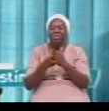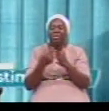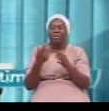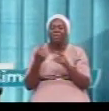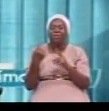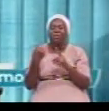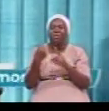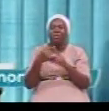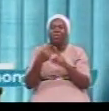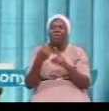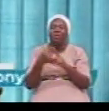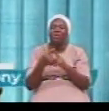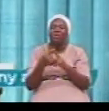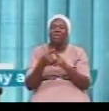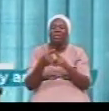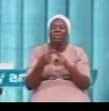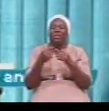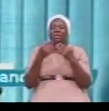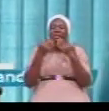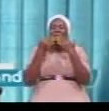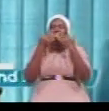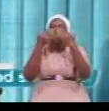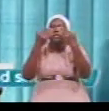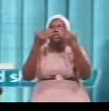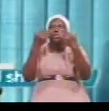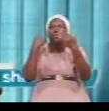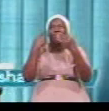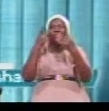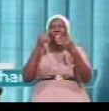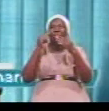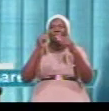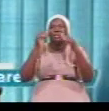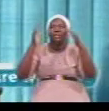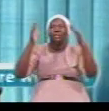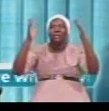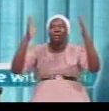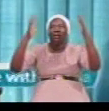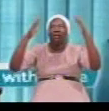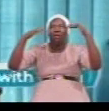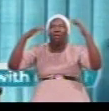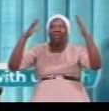confirming your word. Thank you for the